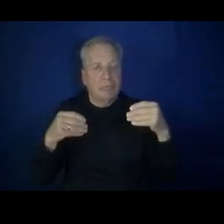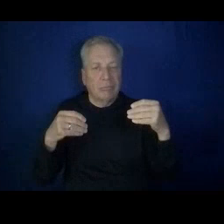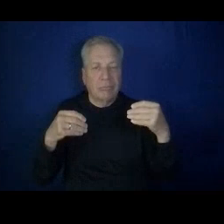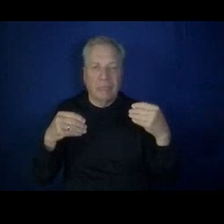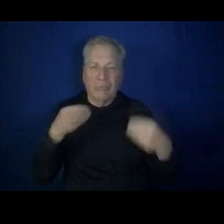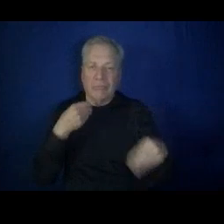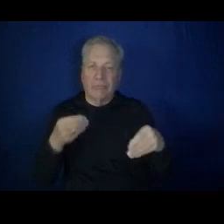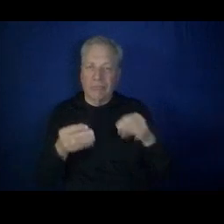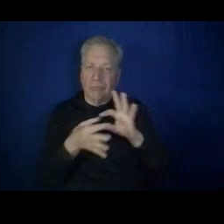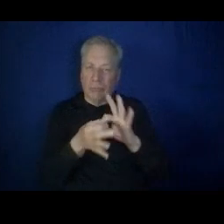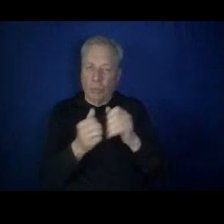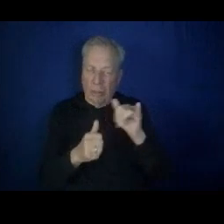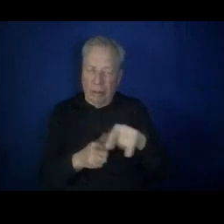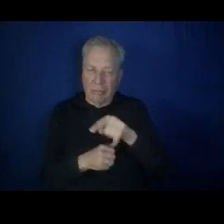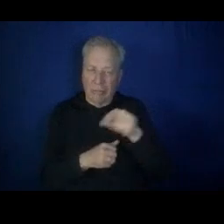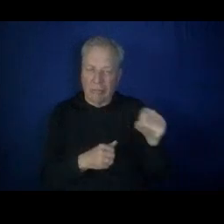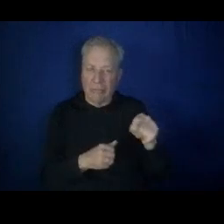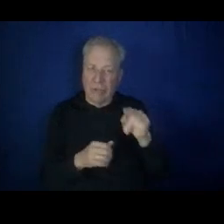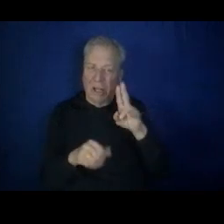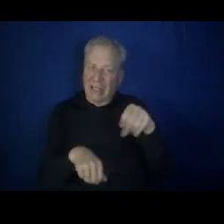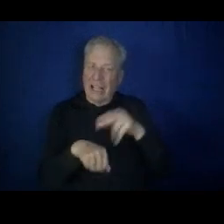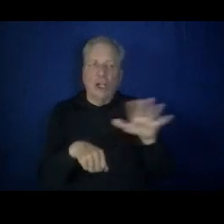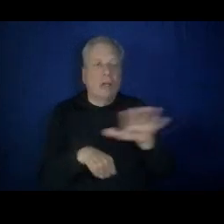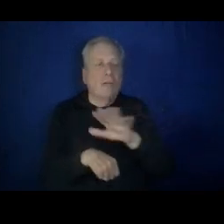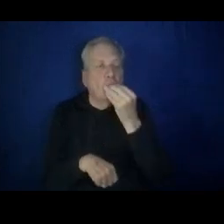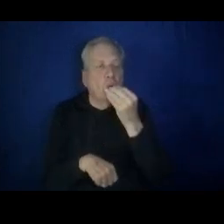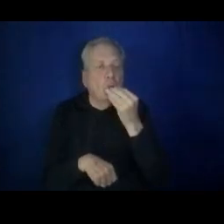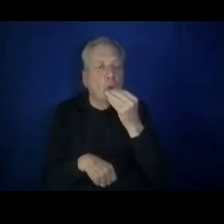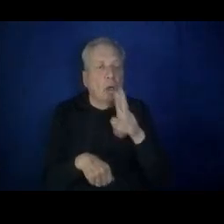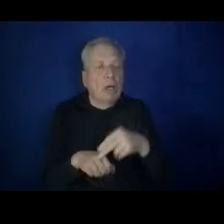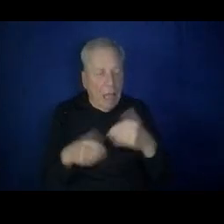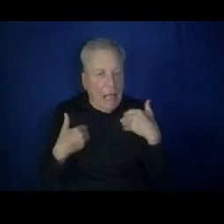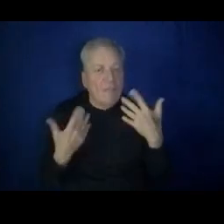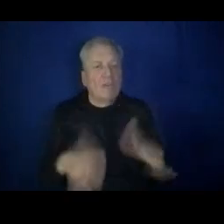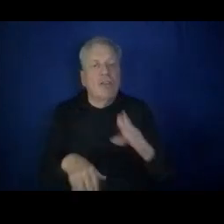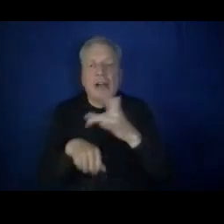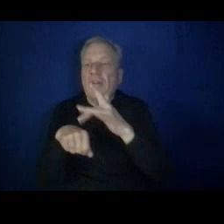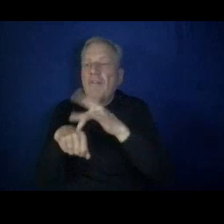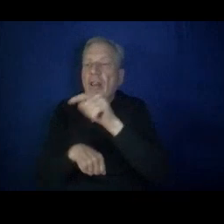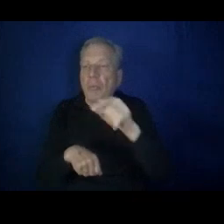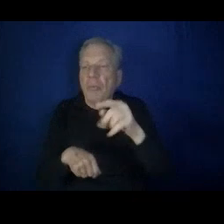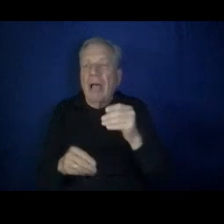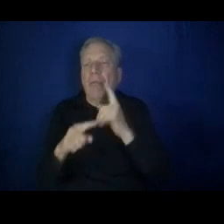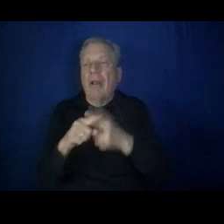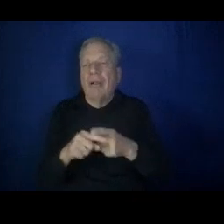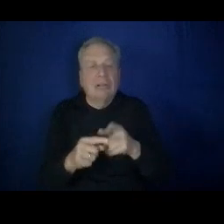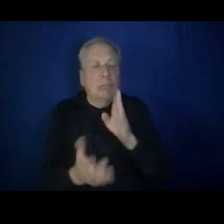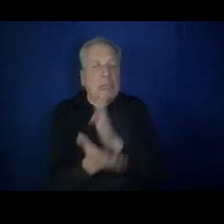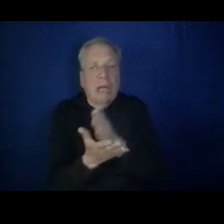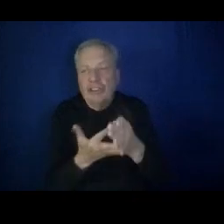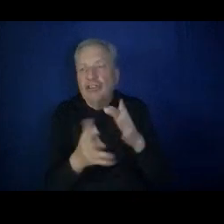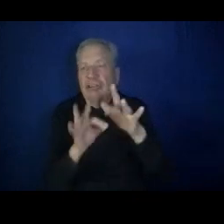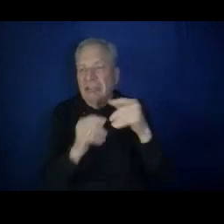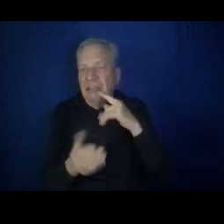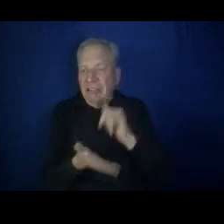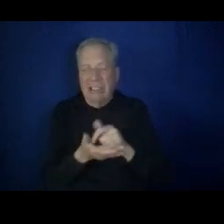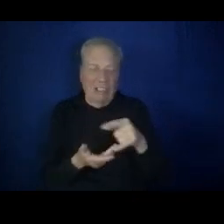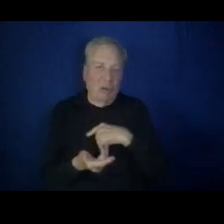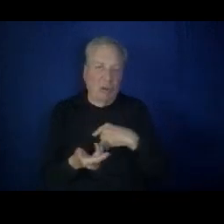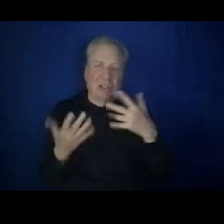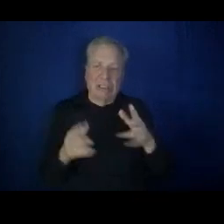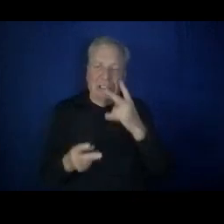primarily on natural foods available, maybe also a little bit by visitation and budgets. But you can see we've